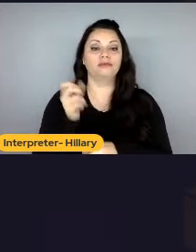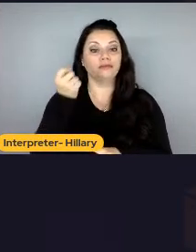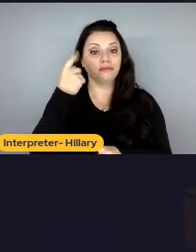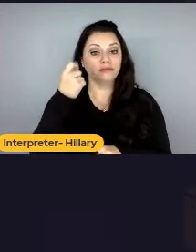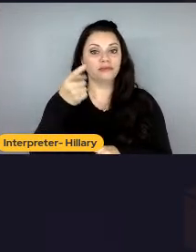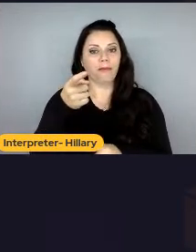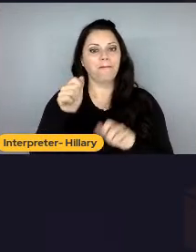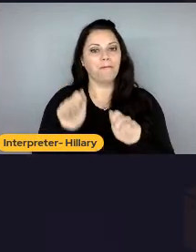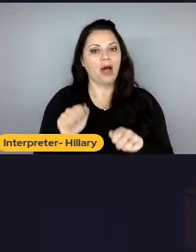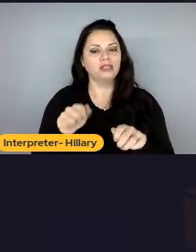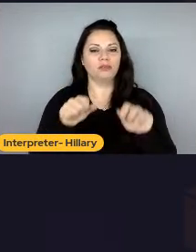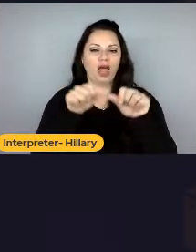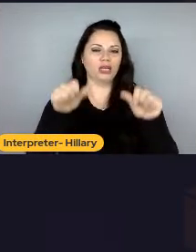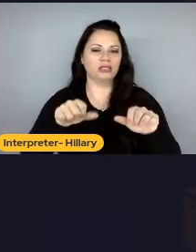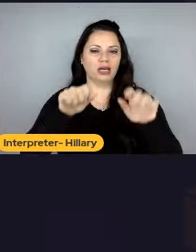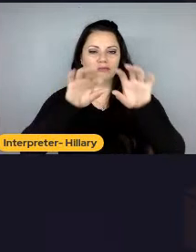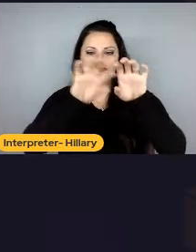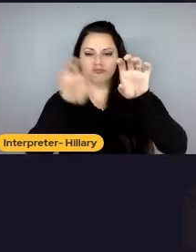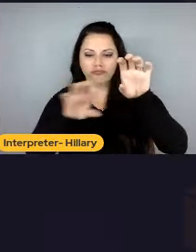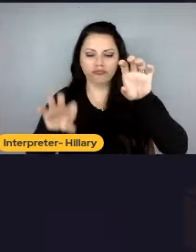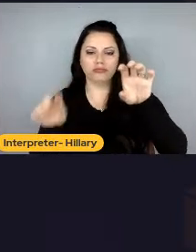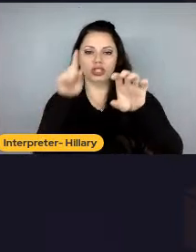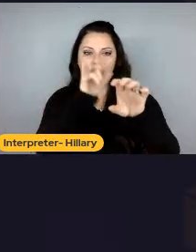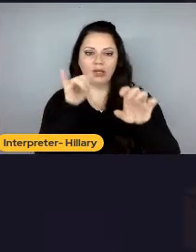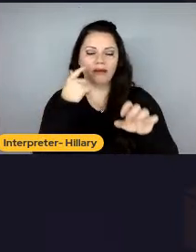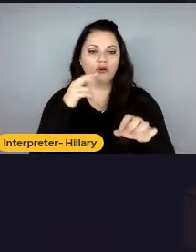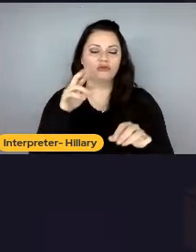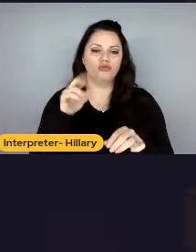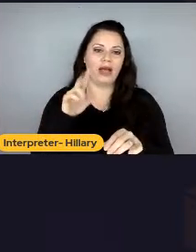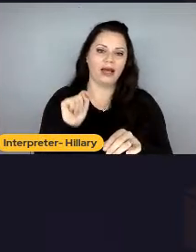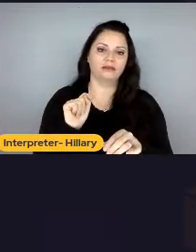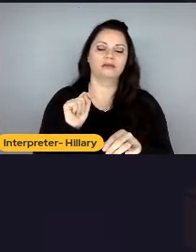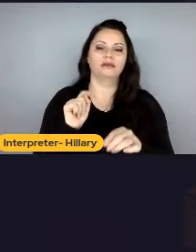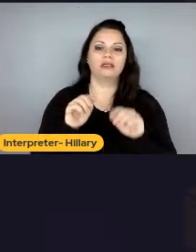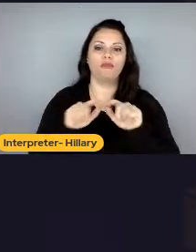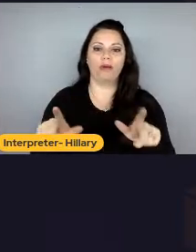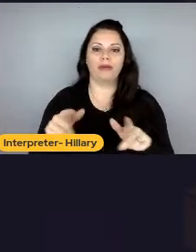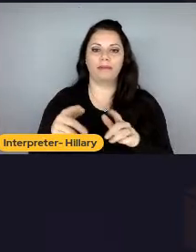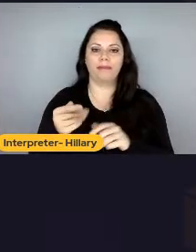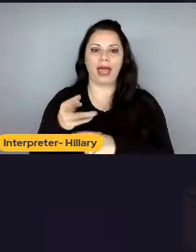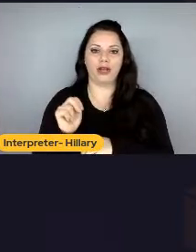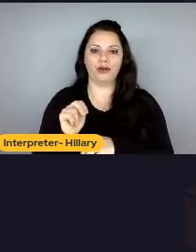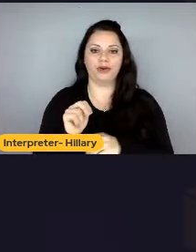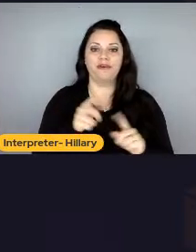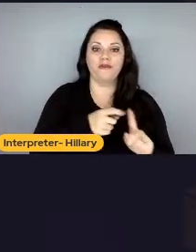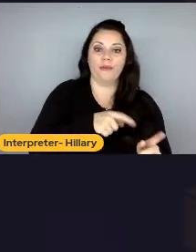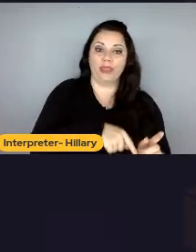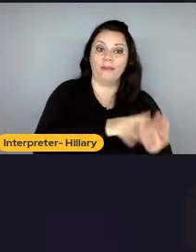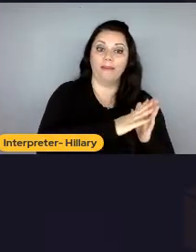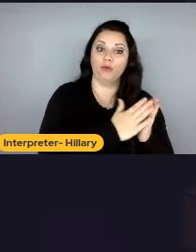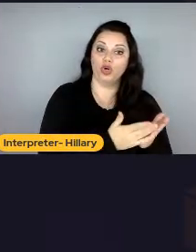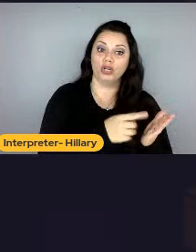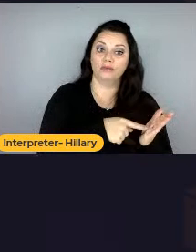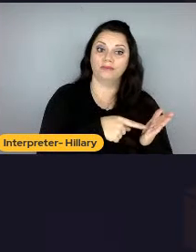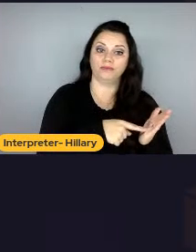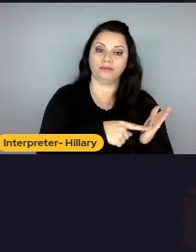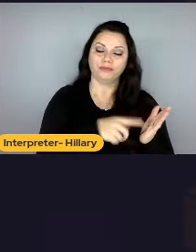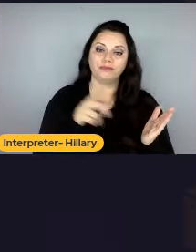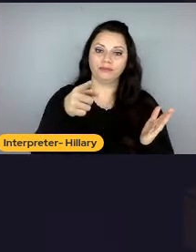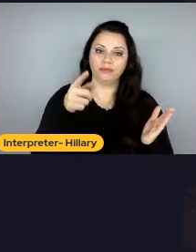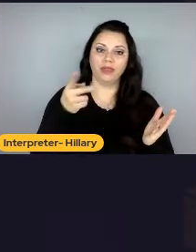possible architecture for the S3 React deployment pattern. However, out of the box, this